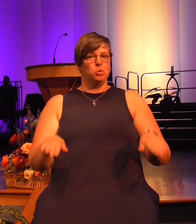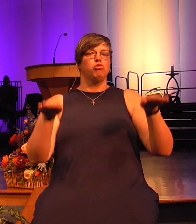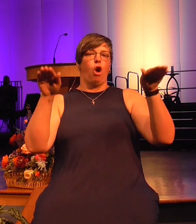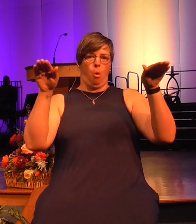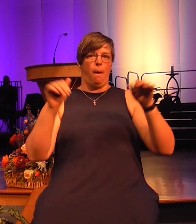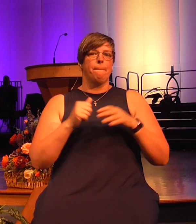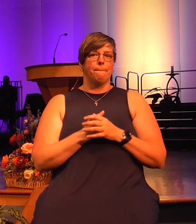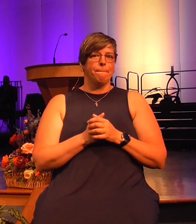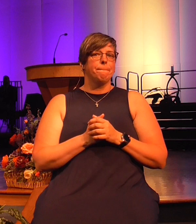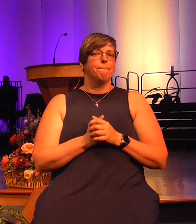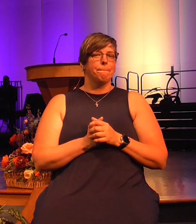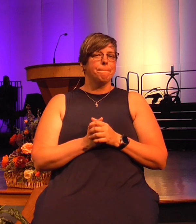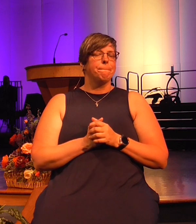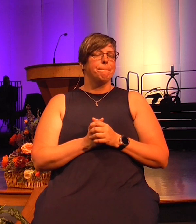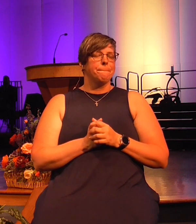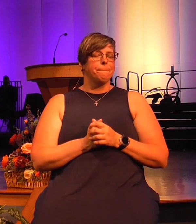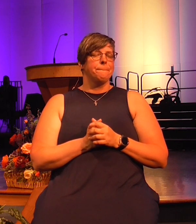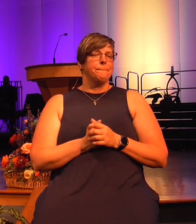up.